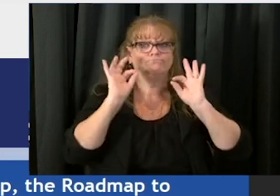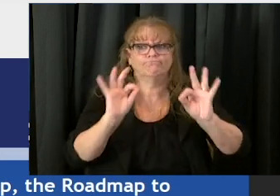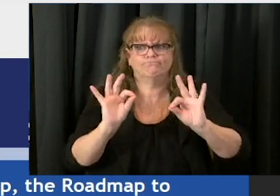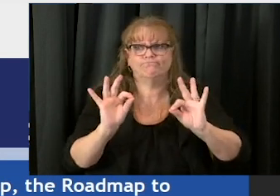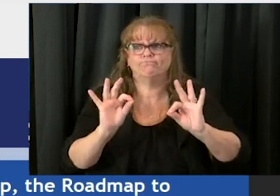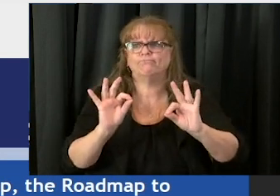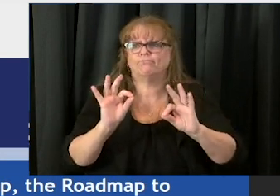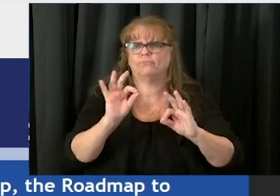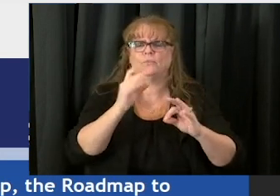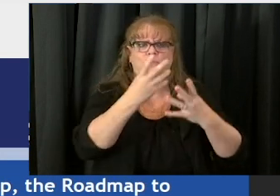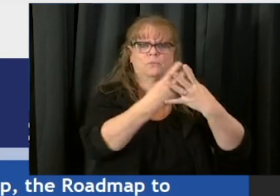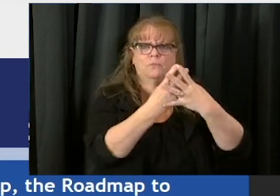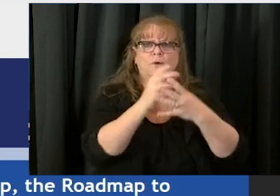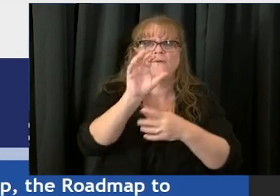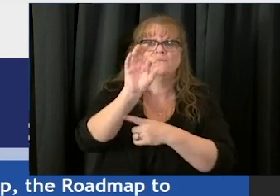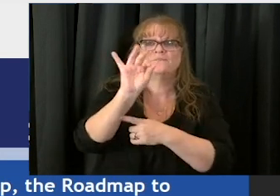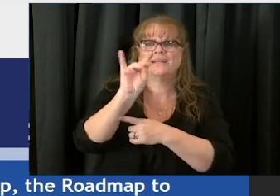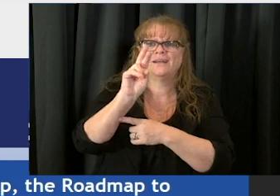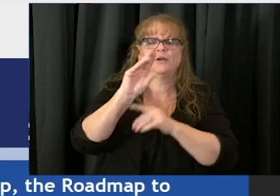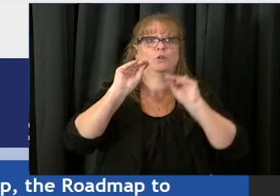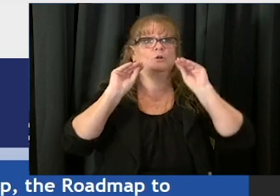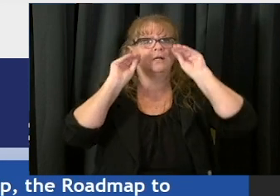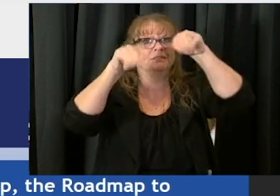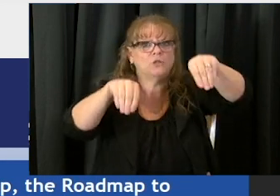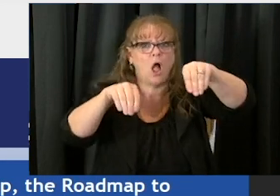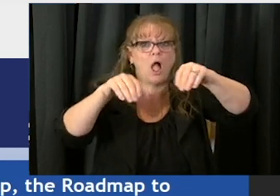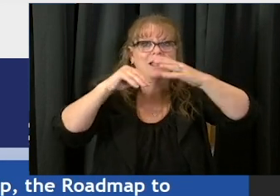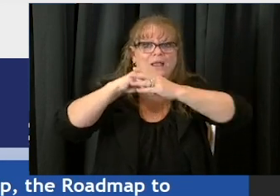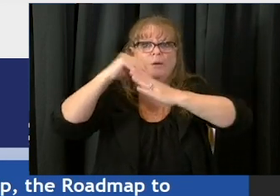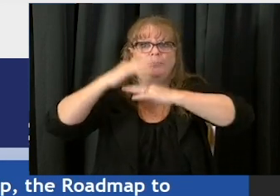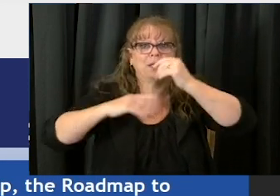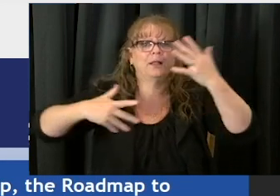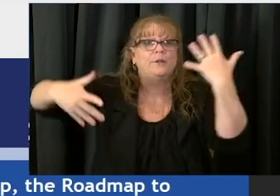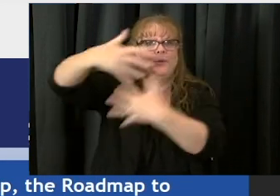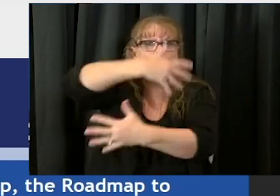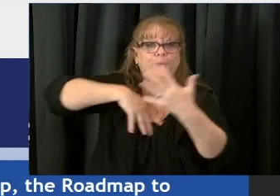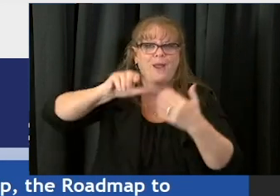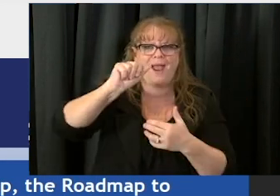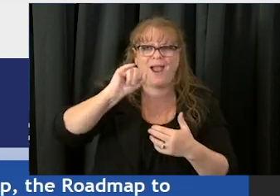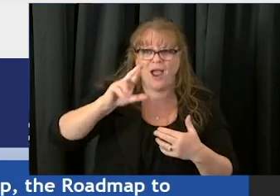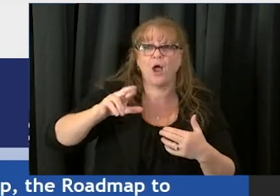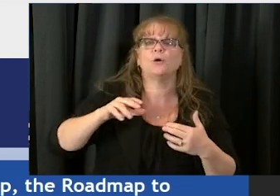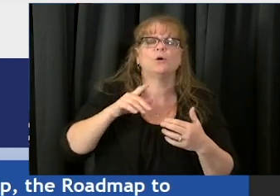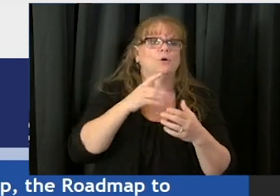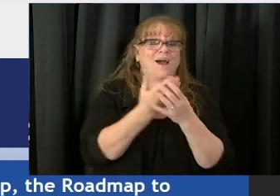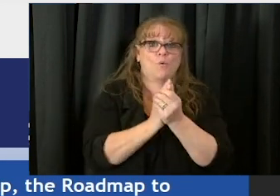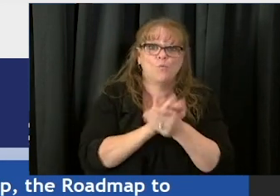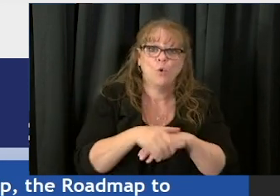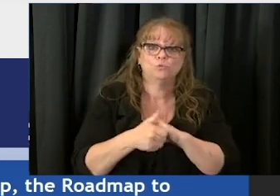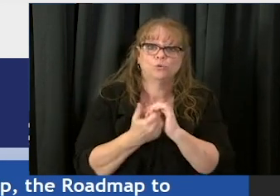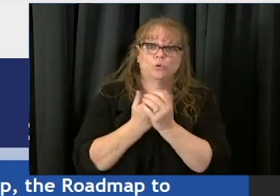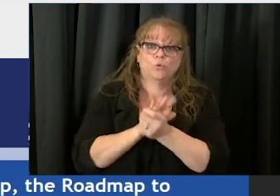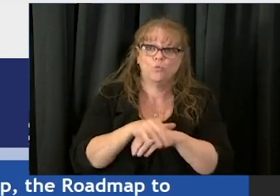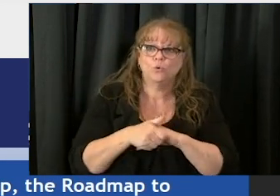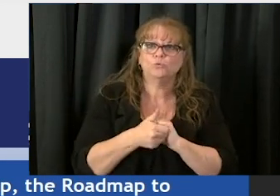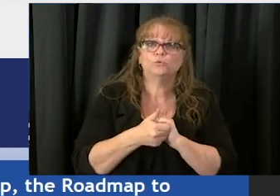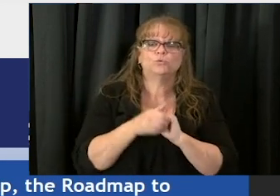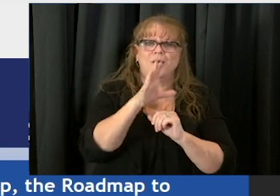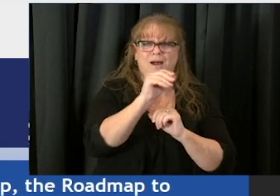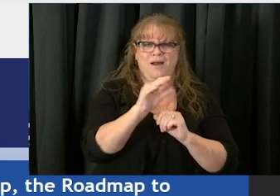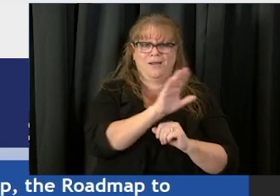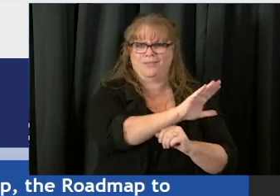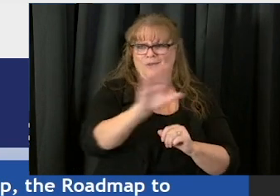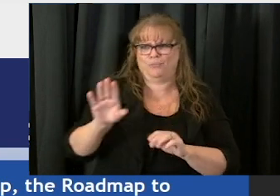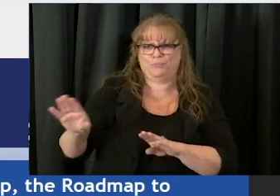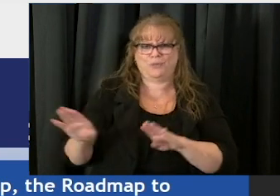Hand washing, regular. Making sure that the extracurricular activities and vaccine prioritization that we talked about for educators. So when we do all these things